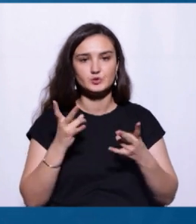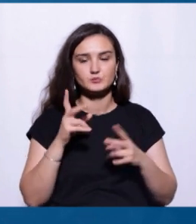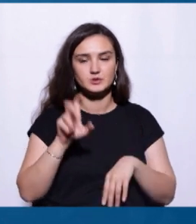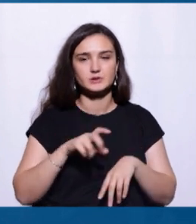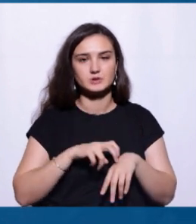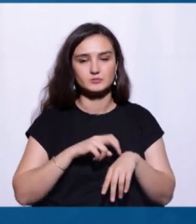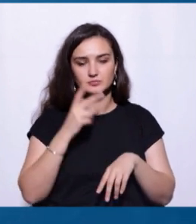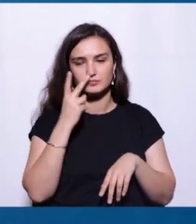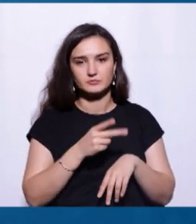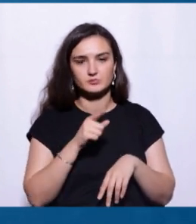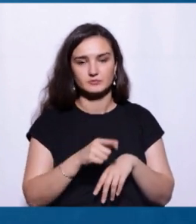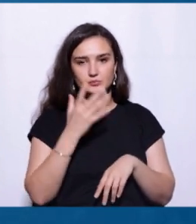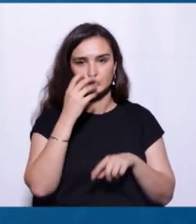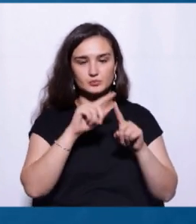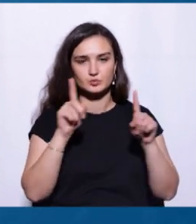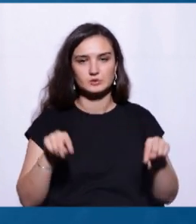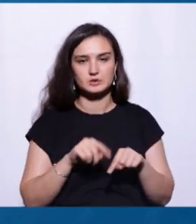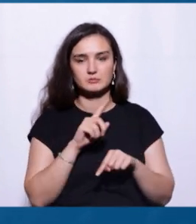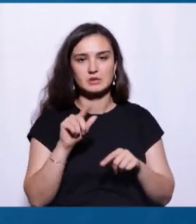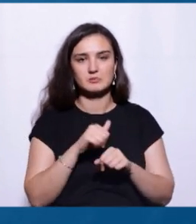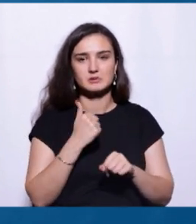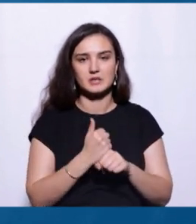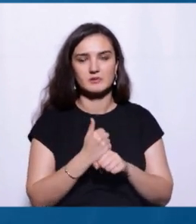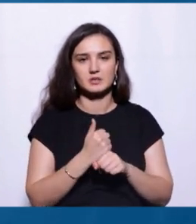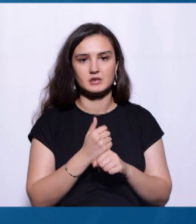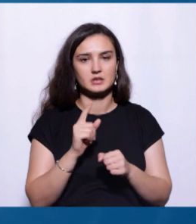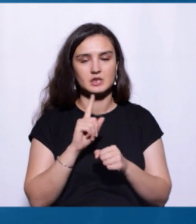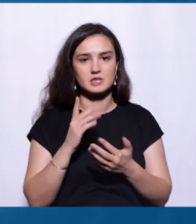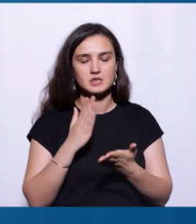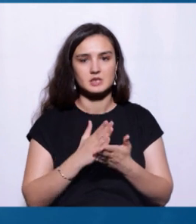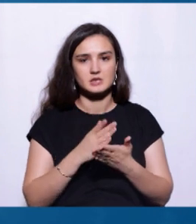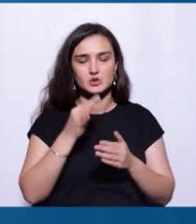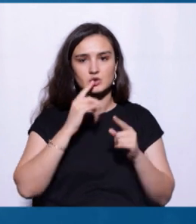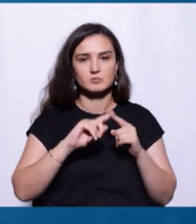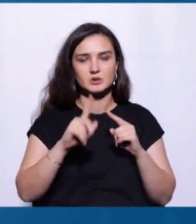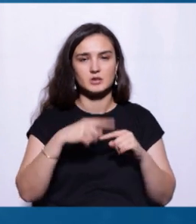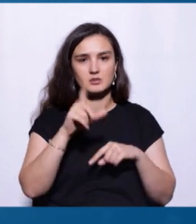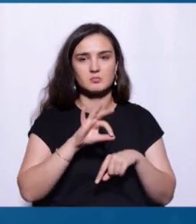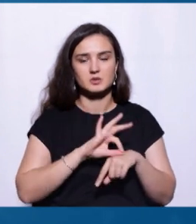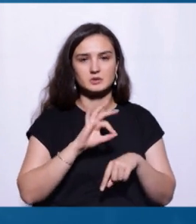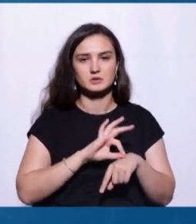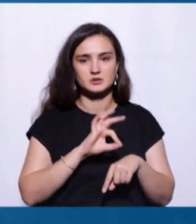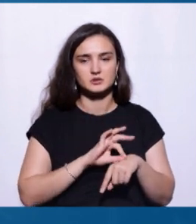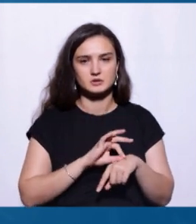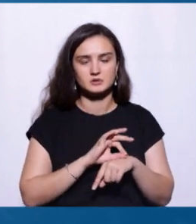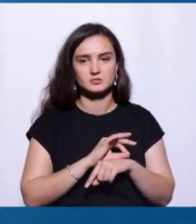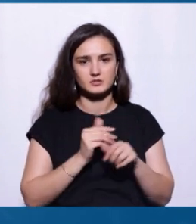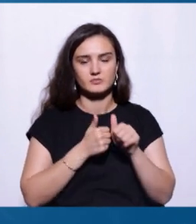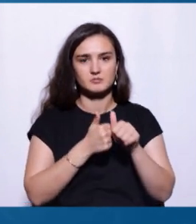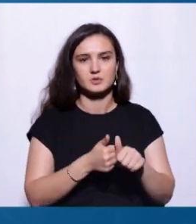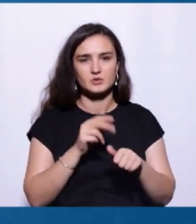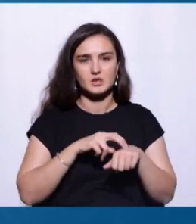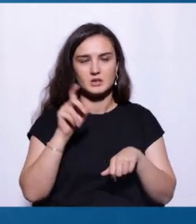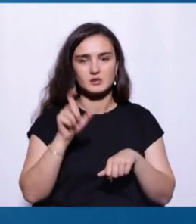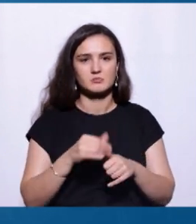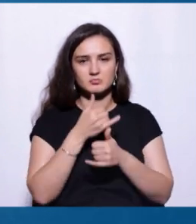to look at the pictures. But the main disadvantage is that after the patient swallows the device, the